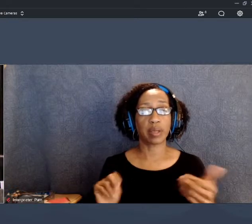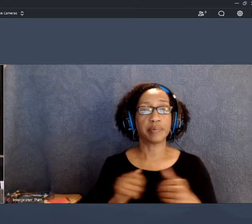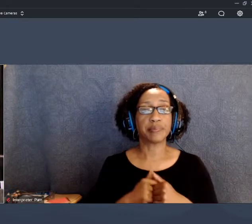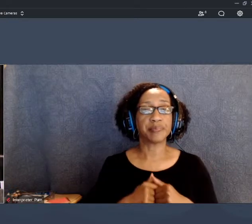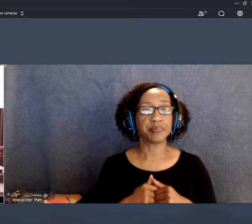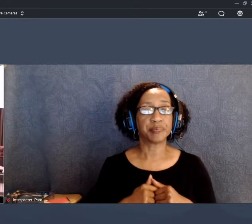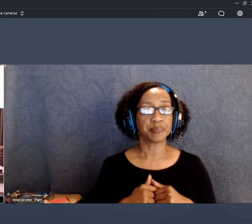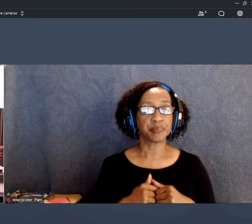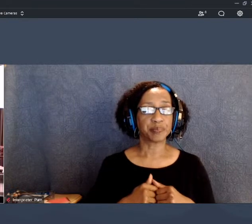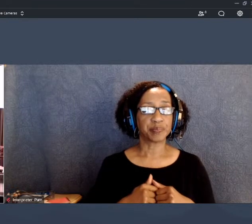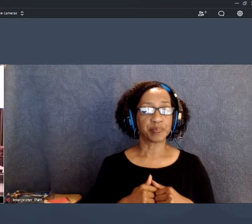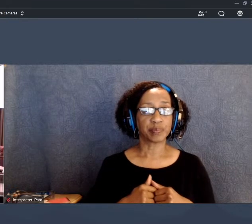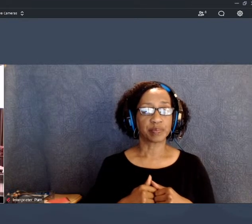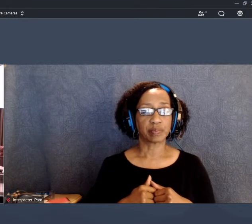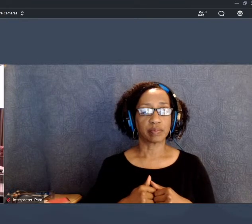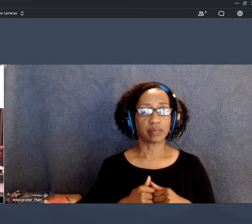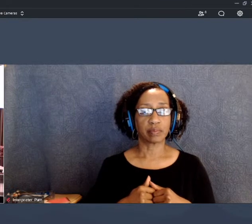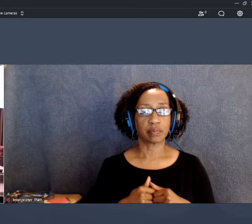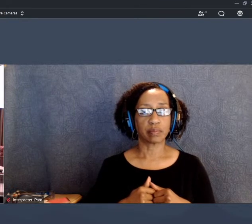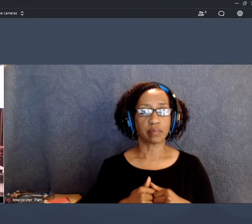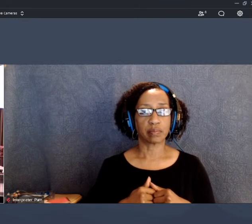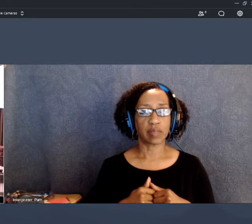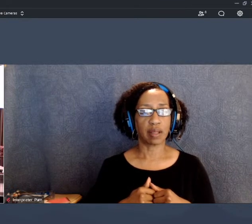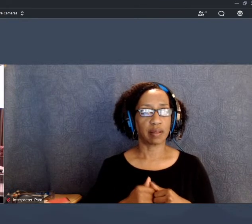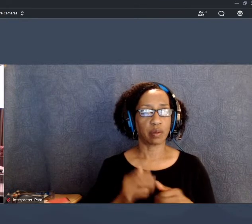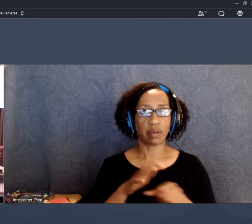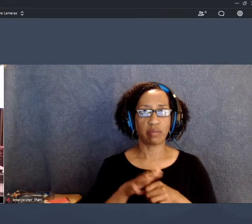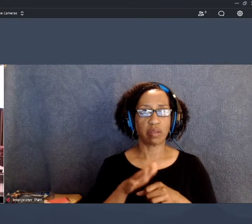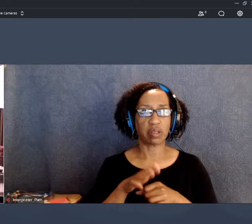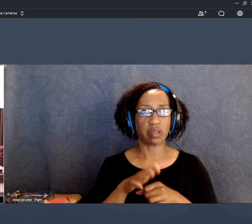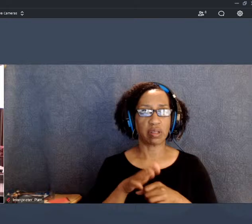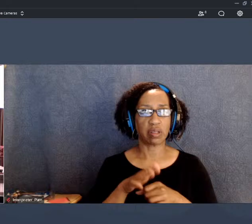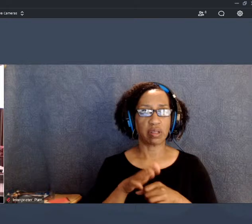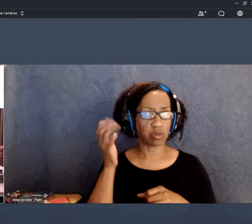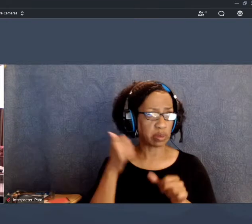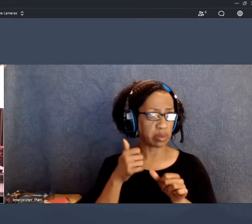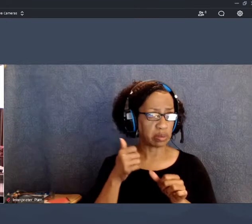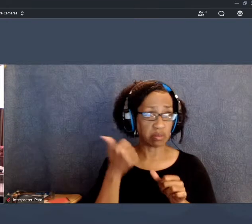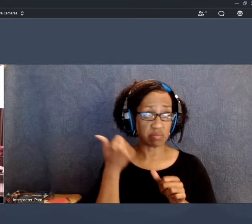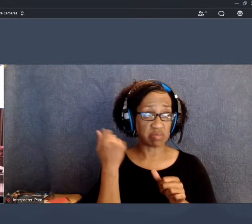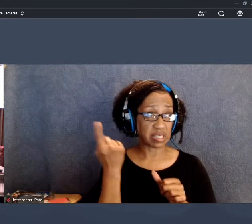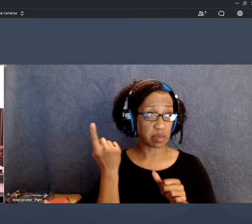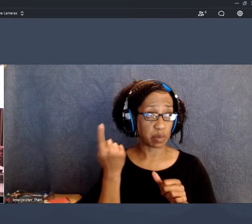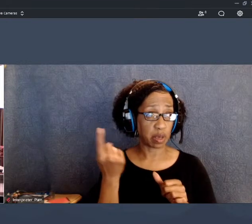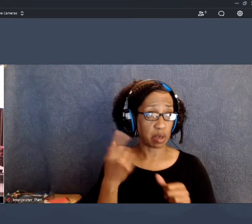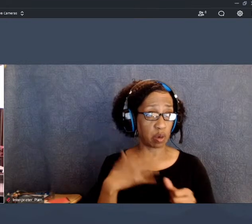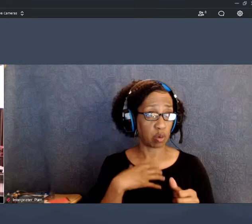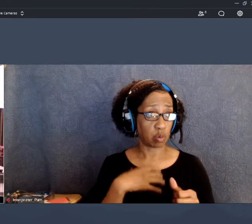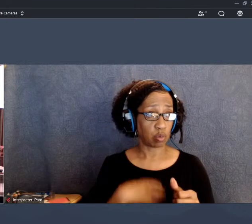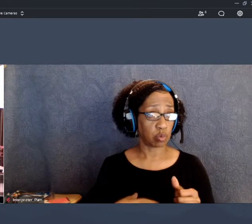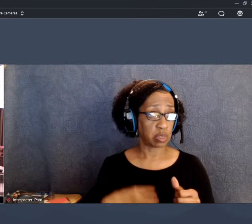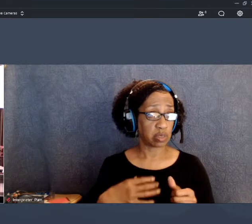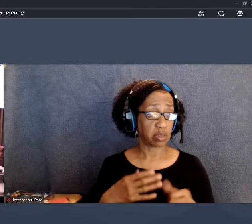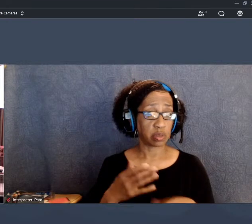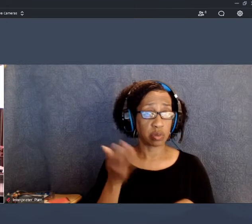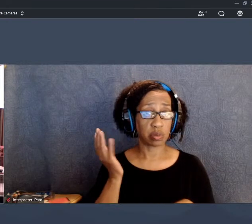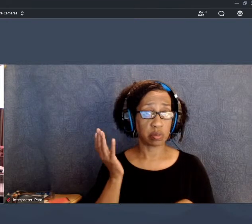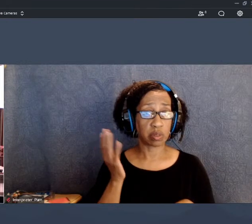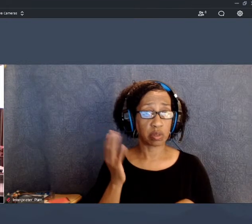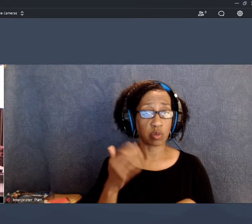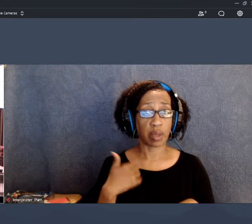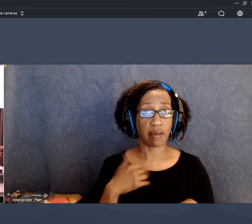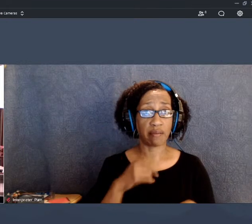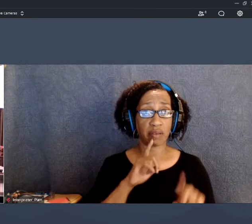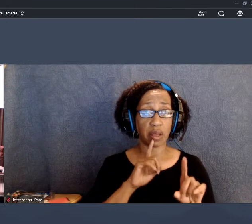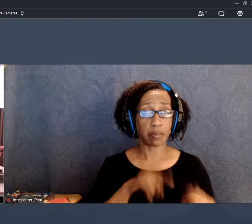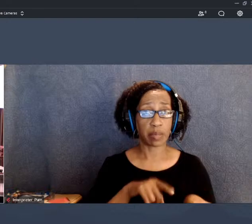I think we already had enough presentations on that. Does anybody ever wish to speak on this item? Do I have a comment card? Yes,